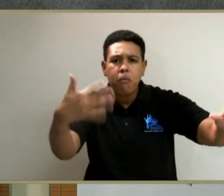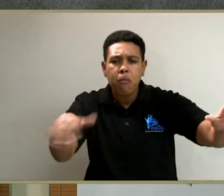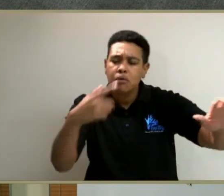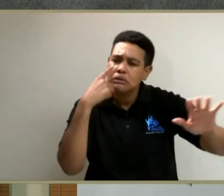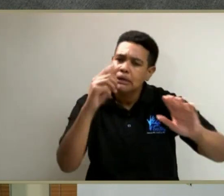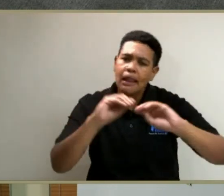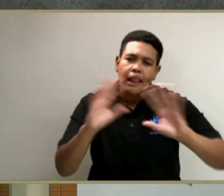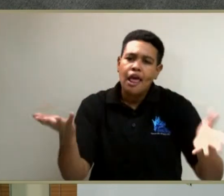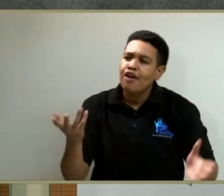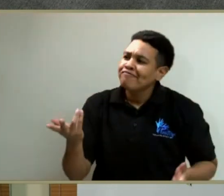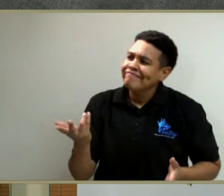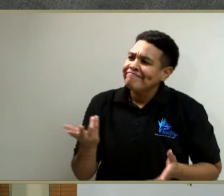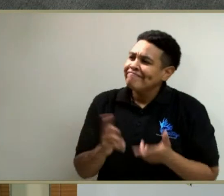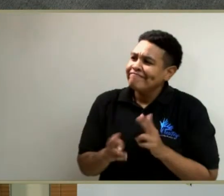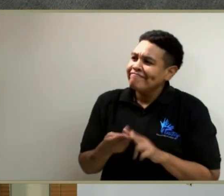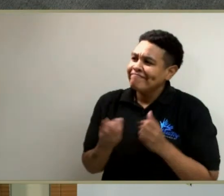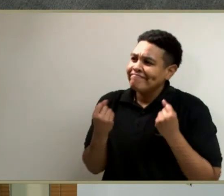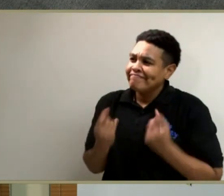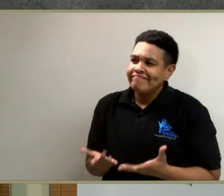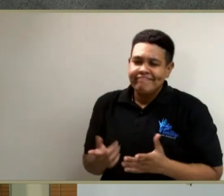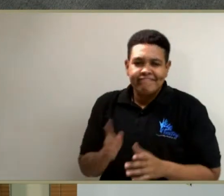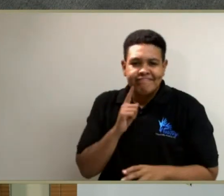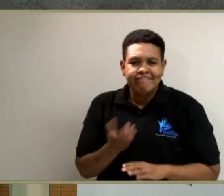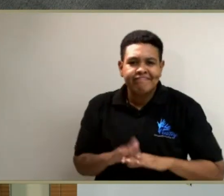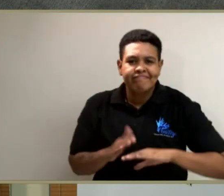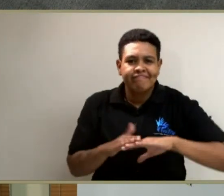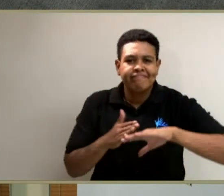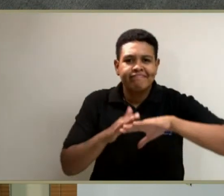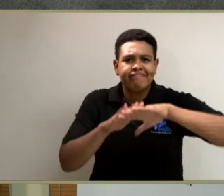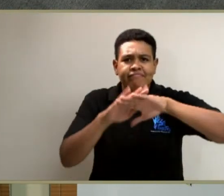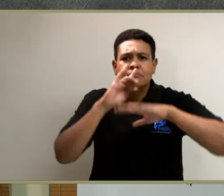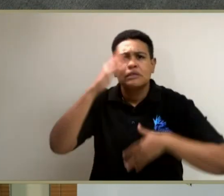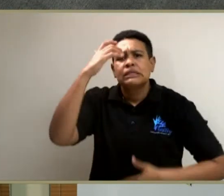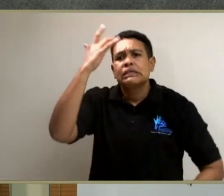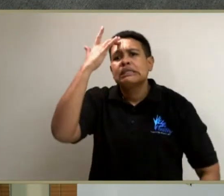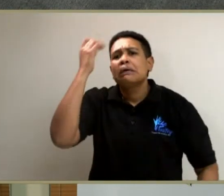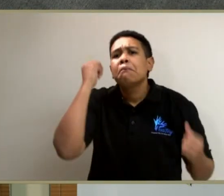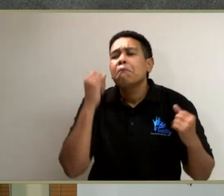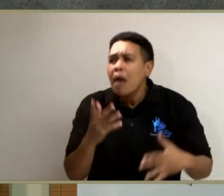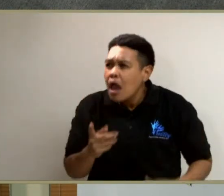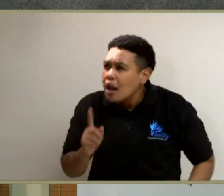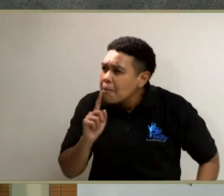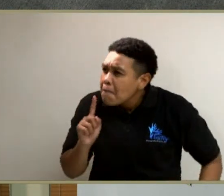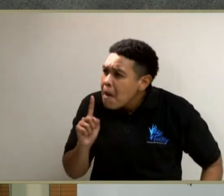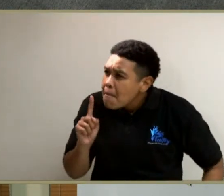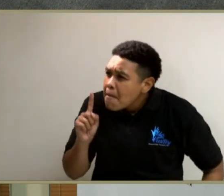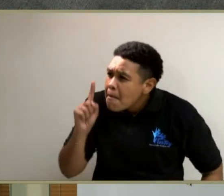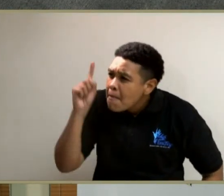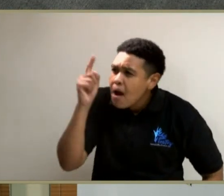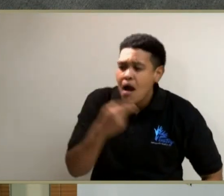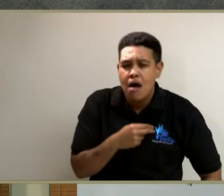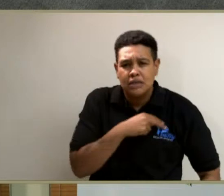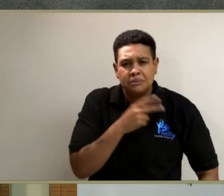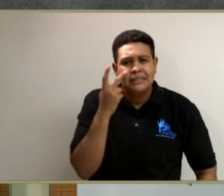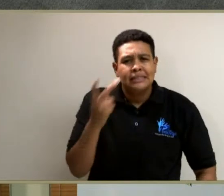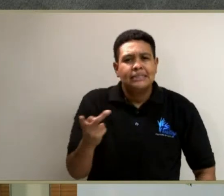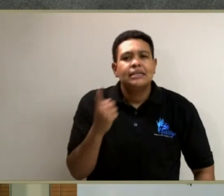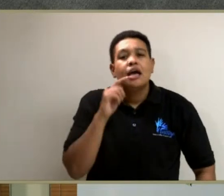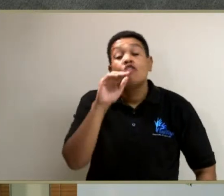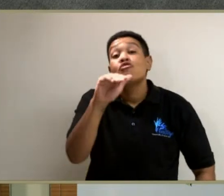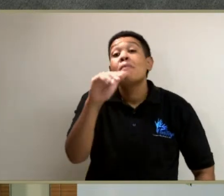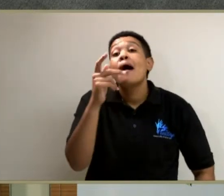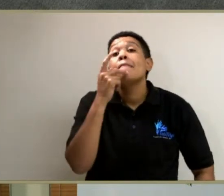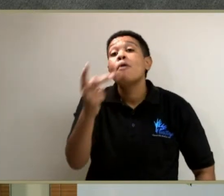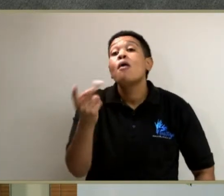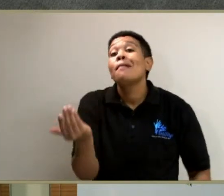reflected in the number of cases going up and the number of seriously ill persons going up in hospital. And then also a reminder to the